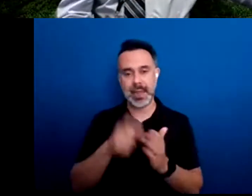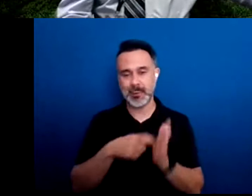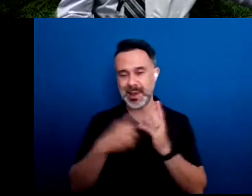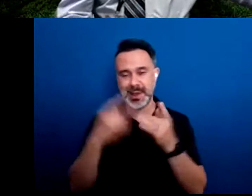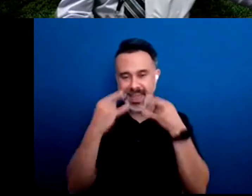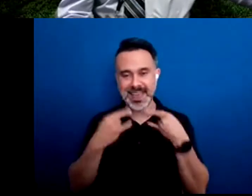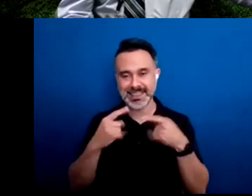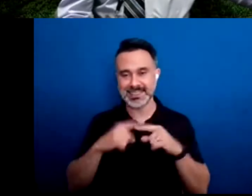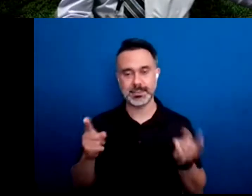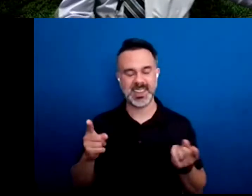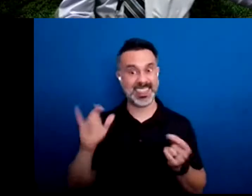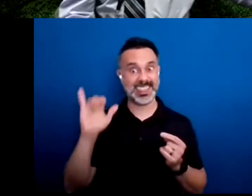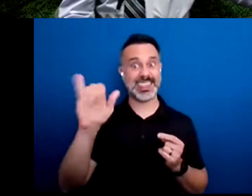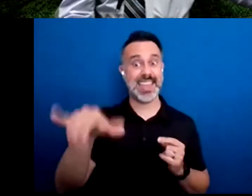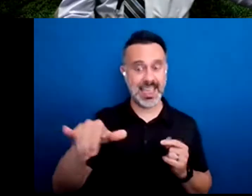yet.